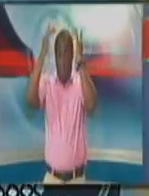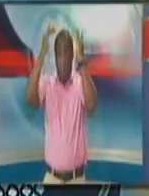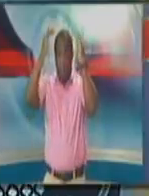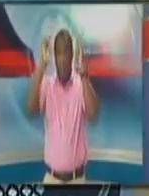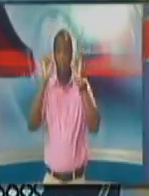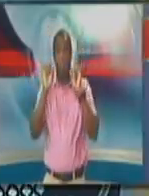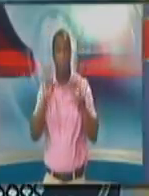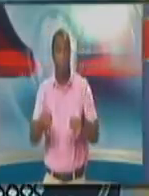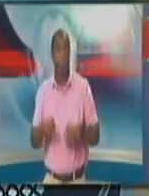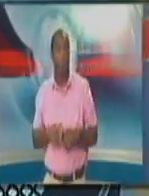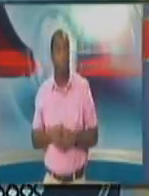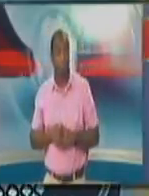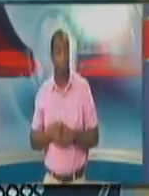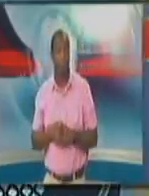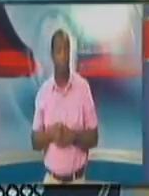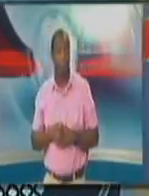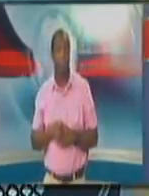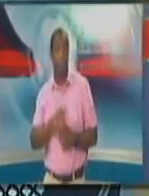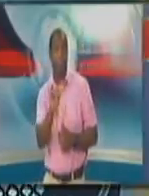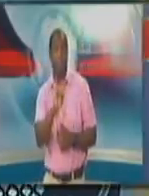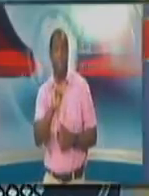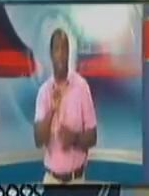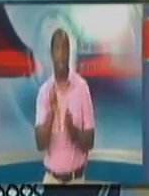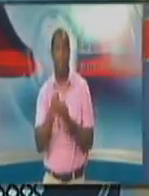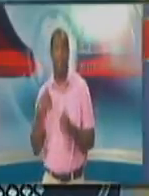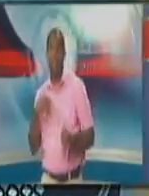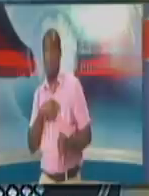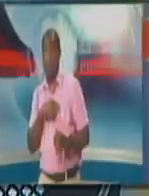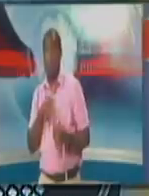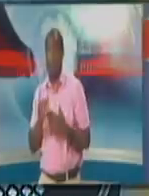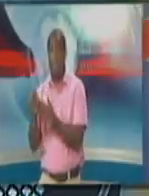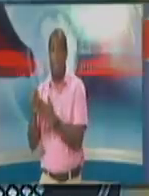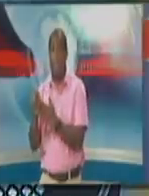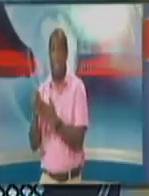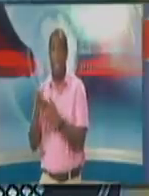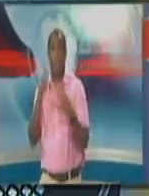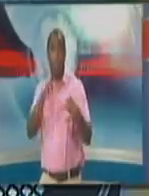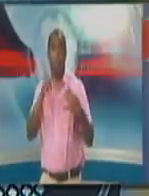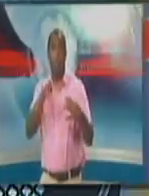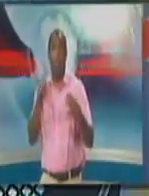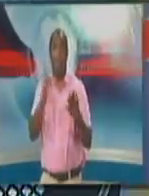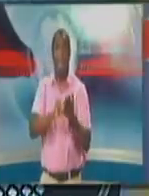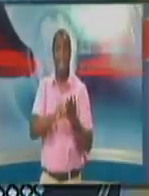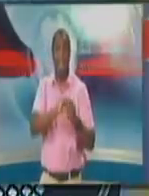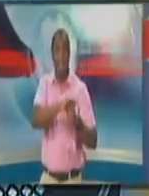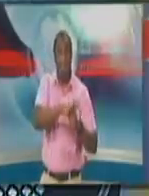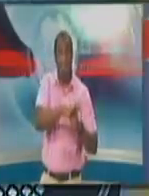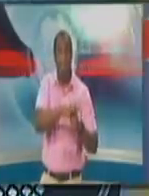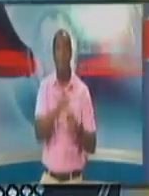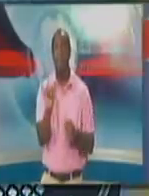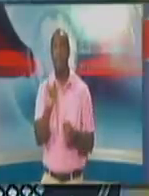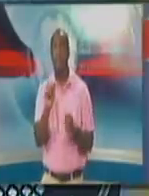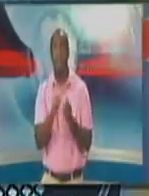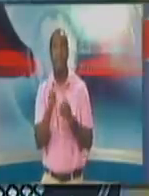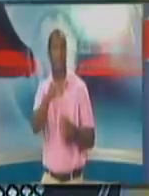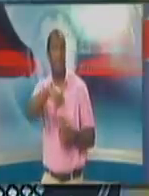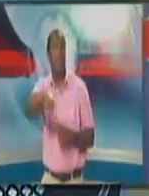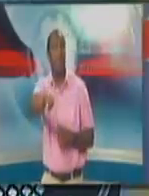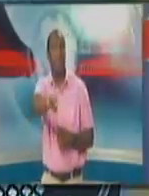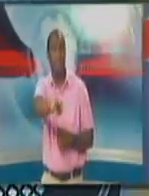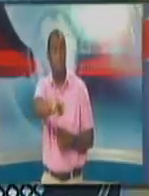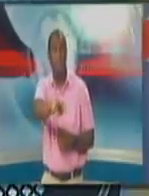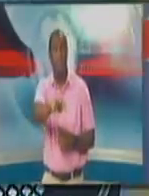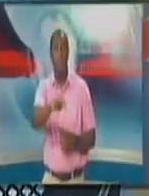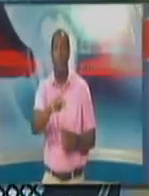in particular. And that is that even though you listen to people's stories and you empathize,